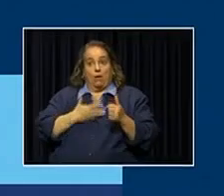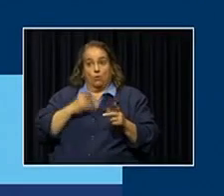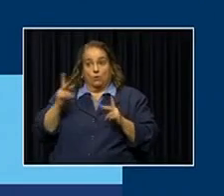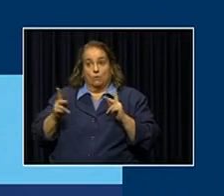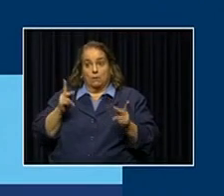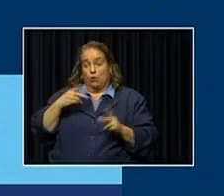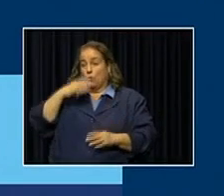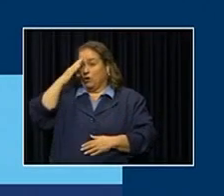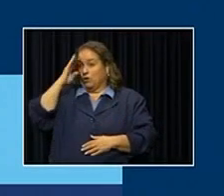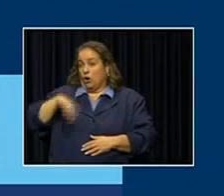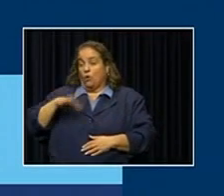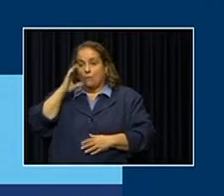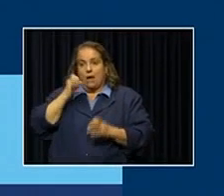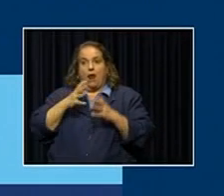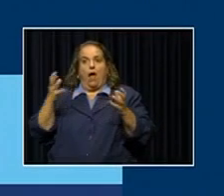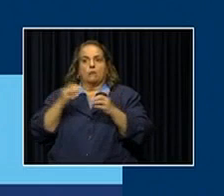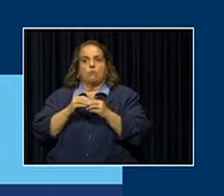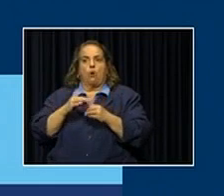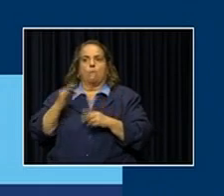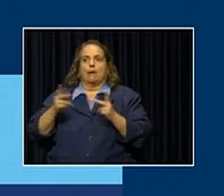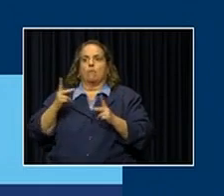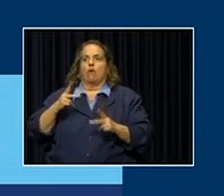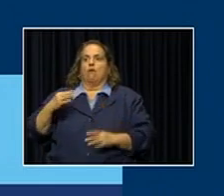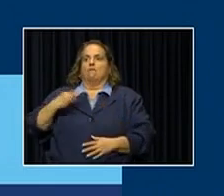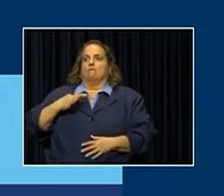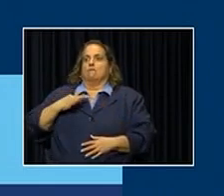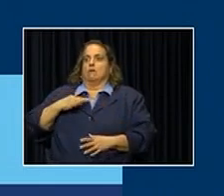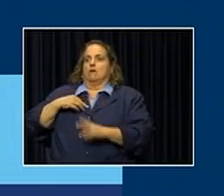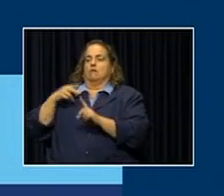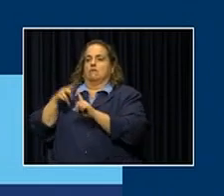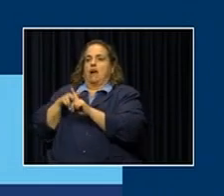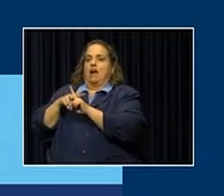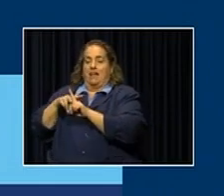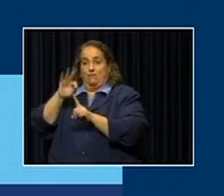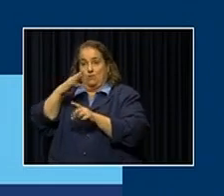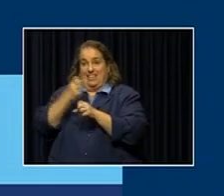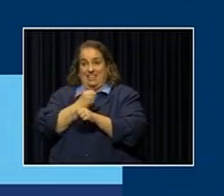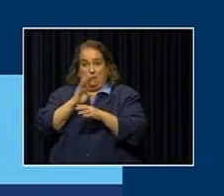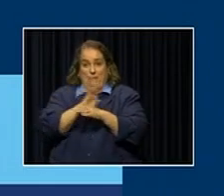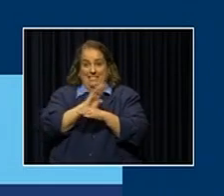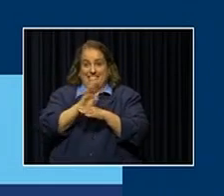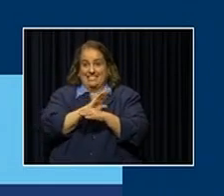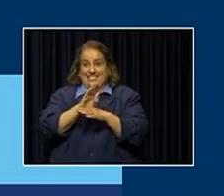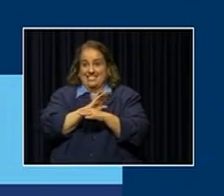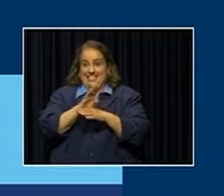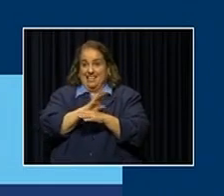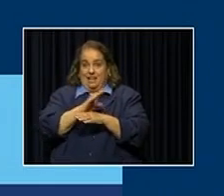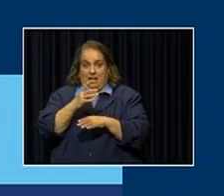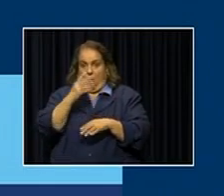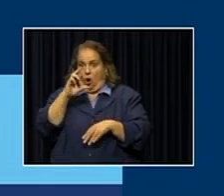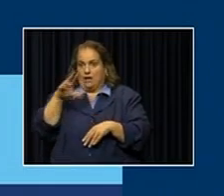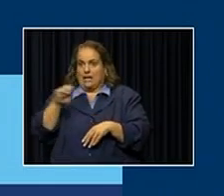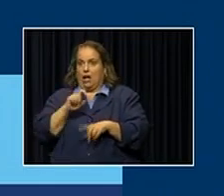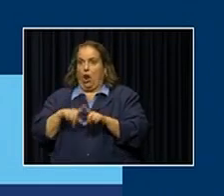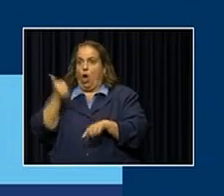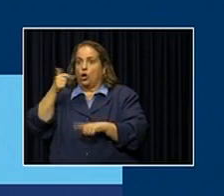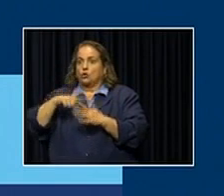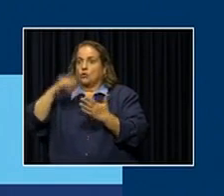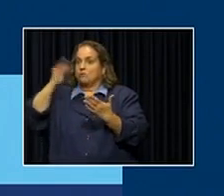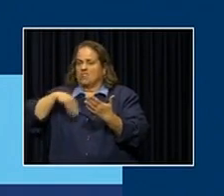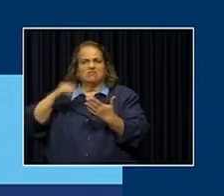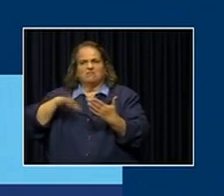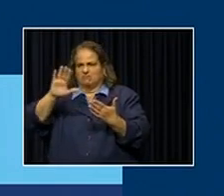We know there's going to be a lot more filing. If you get a busy signal or if it takes a little longer have patience with us. This is us doing